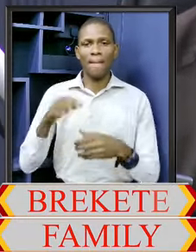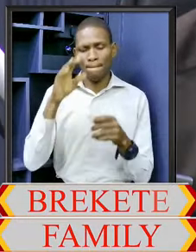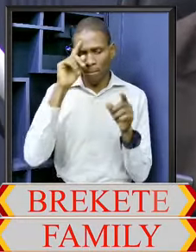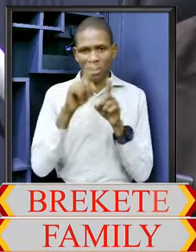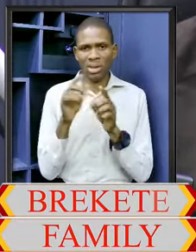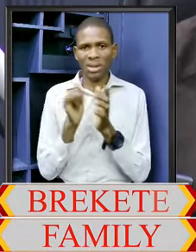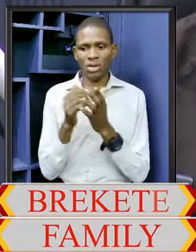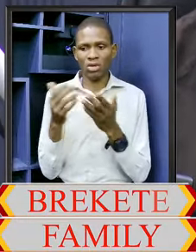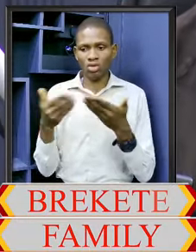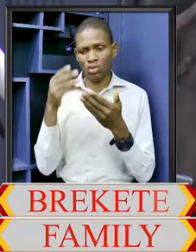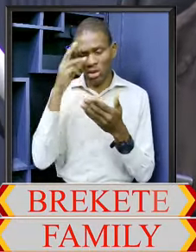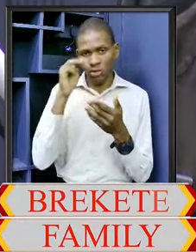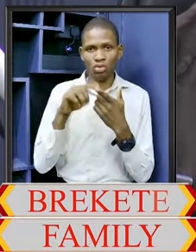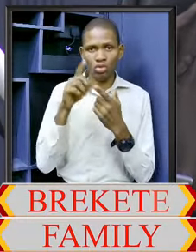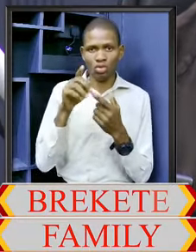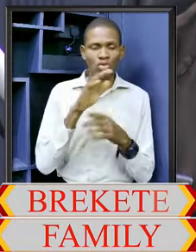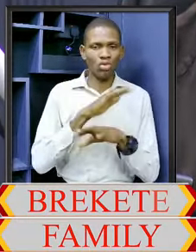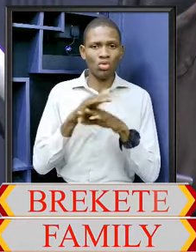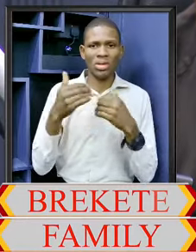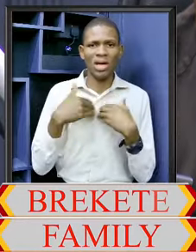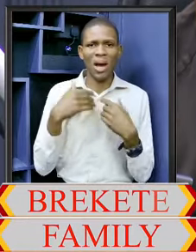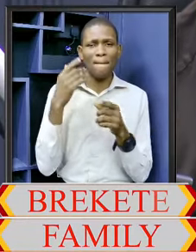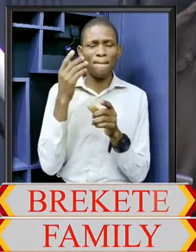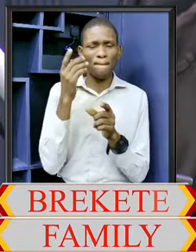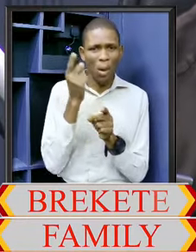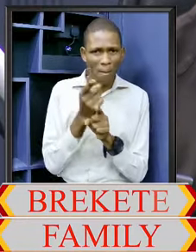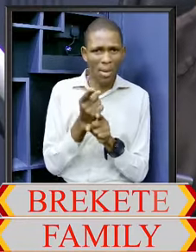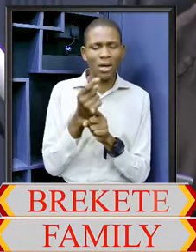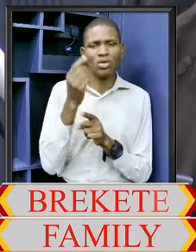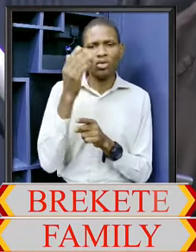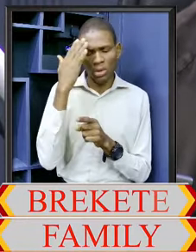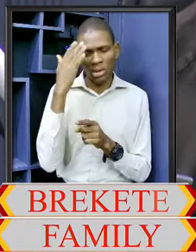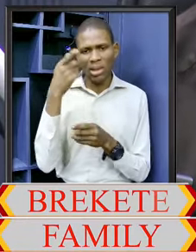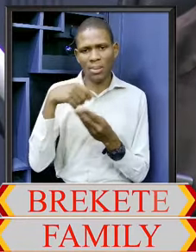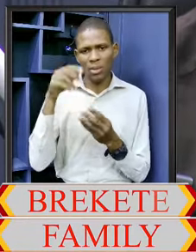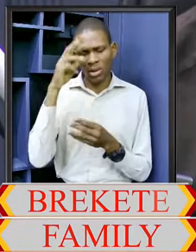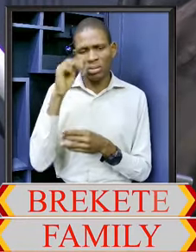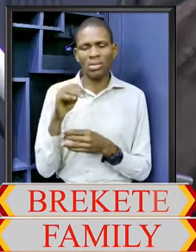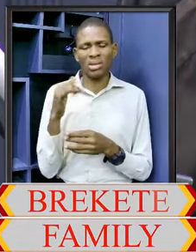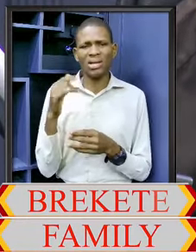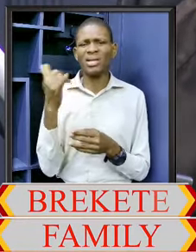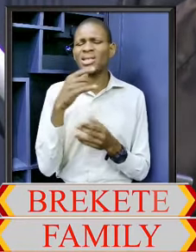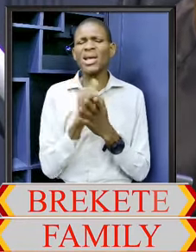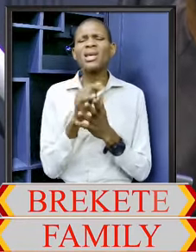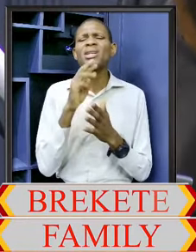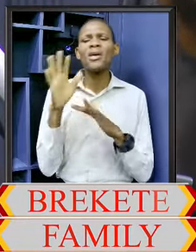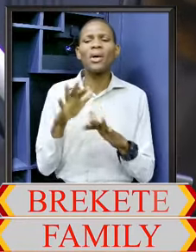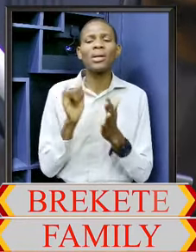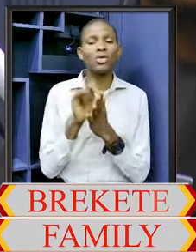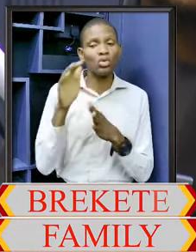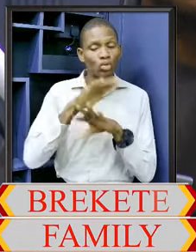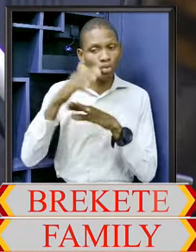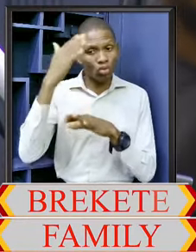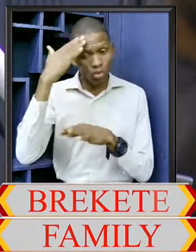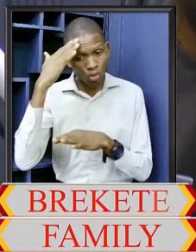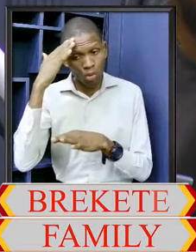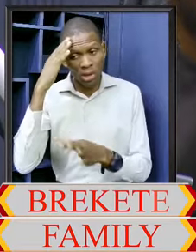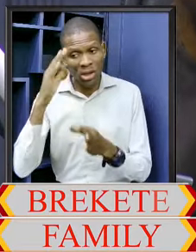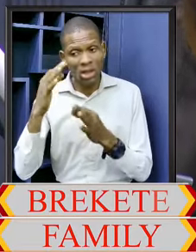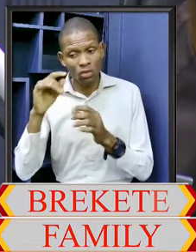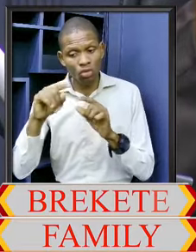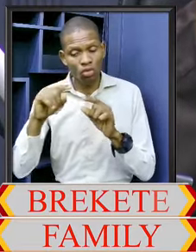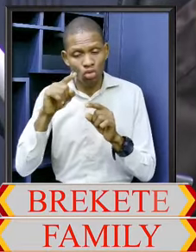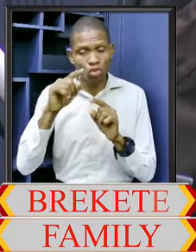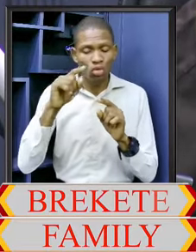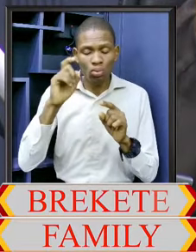Get proper knowledge of him. At all. You know, enter, they say river, waterway person, no. If they go